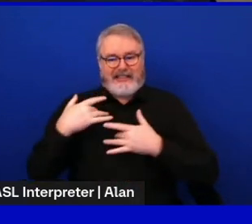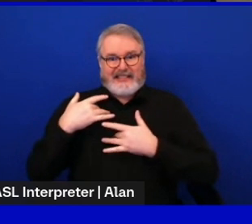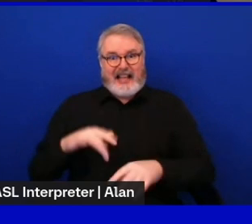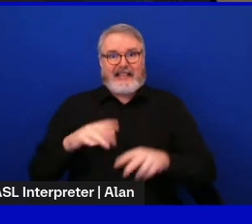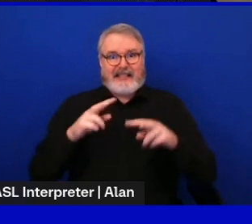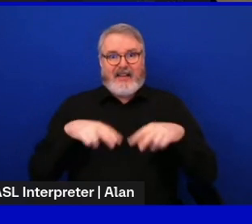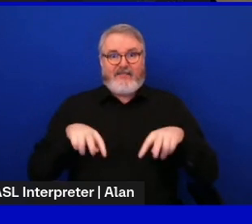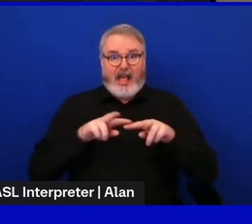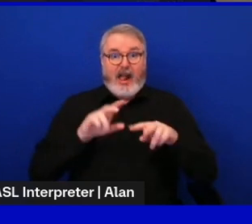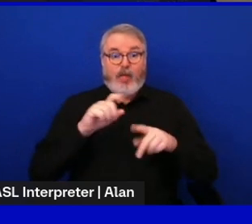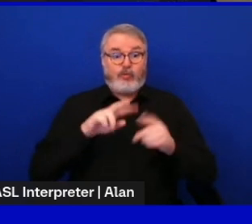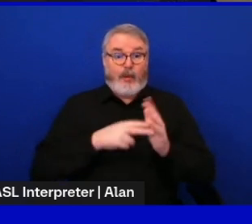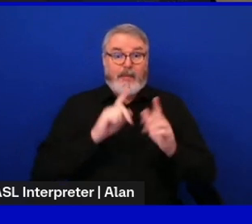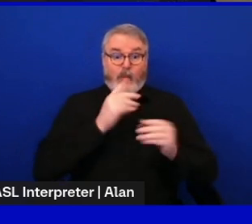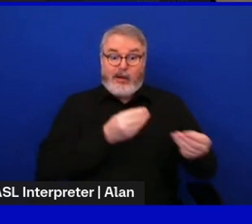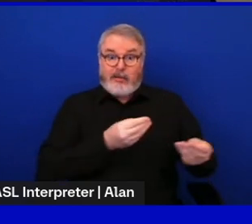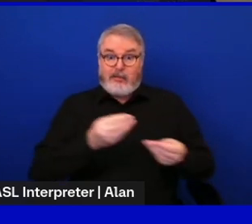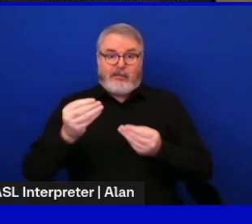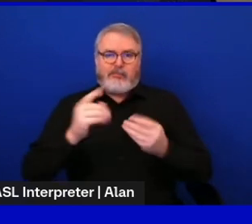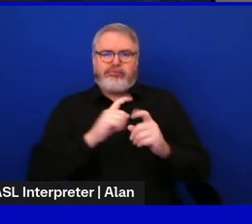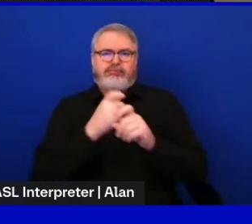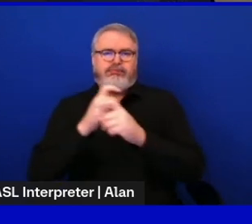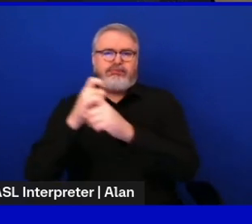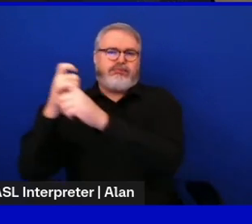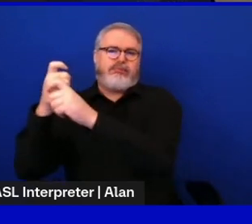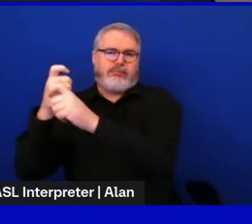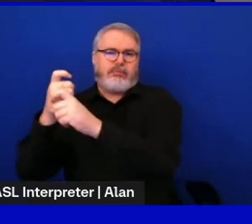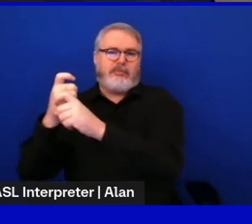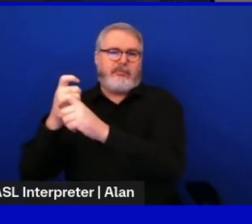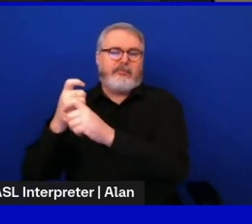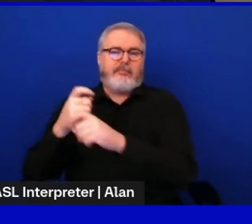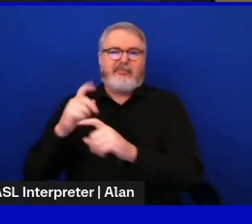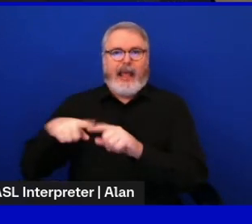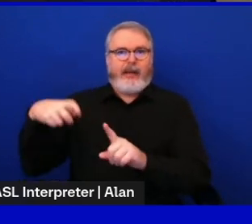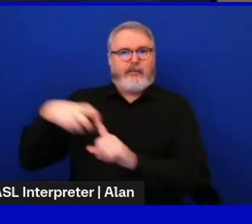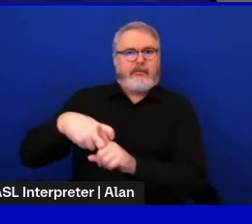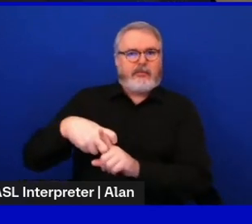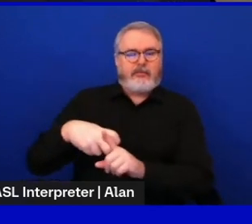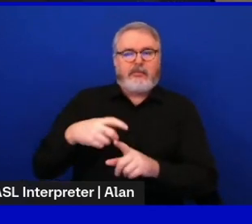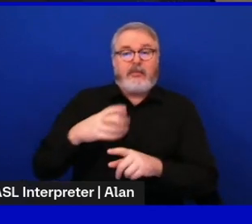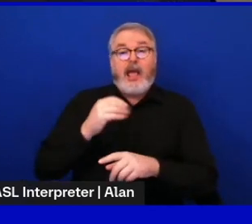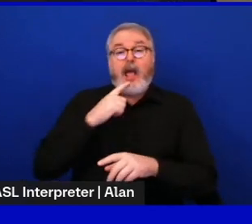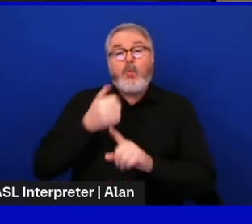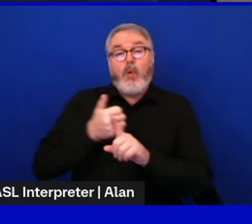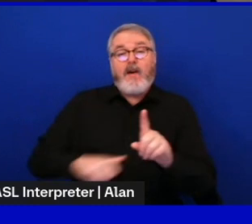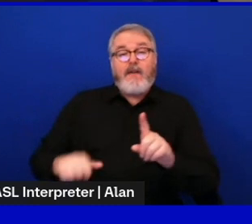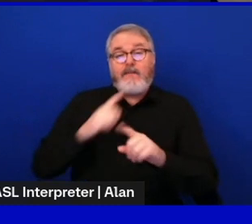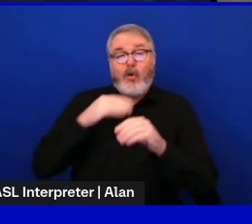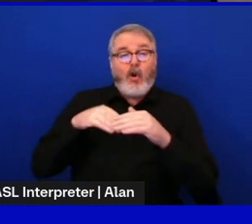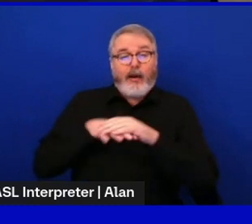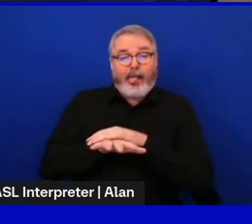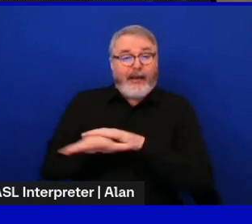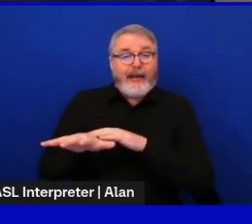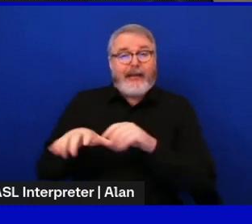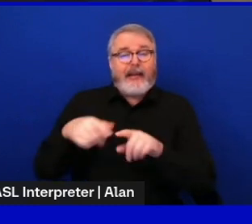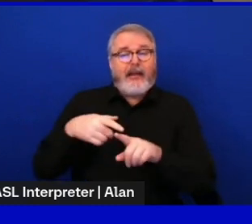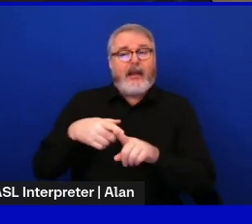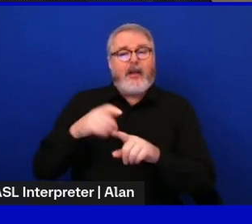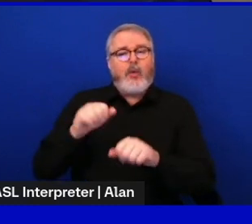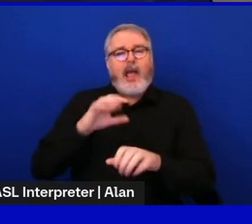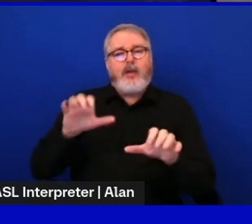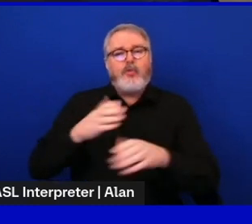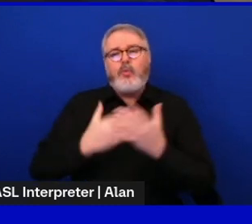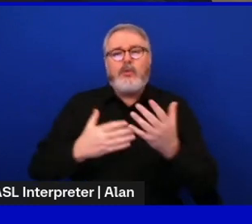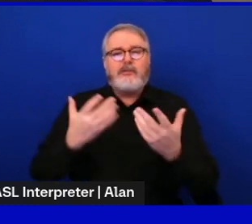in transit. In order to avoid the kind of human factor of leaking, you should probably kind of do some kind of randomization or